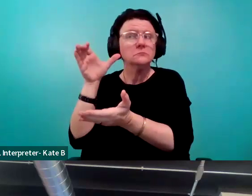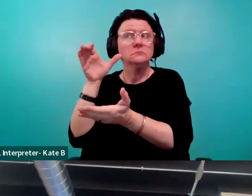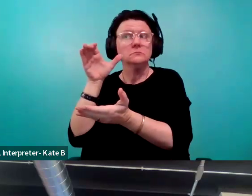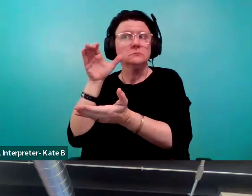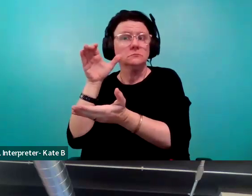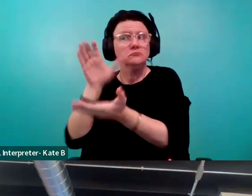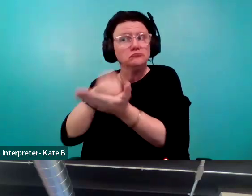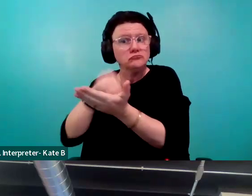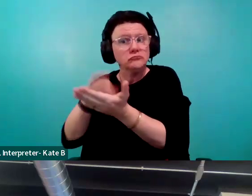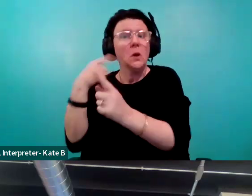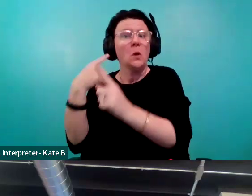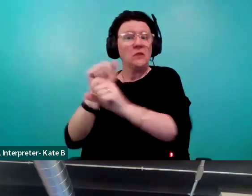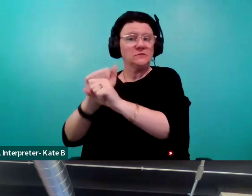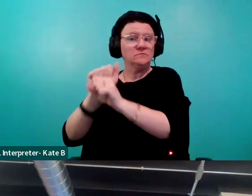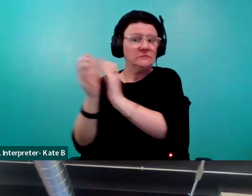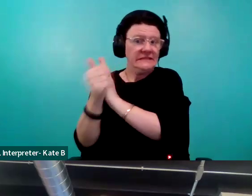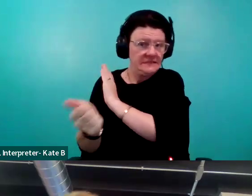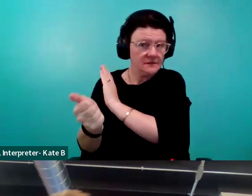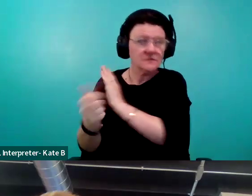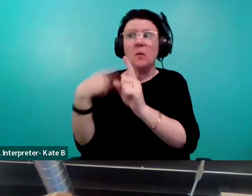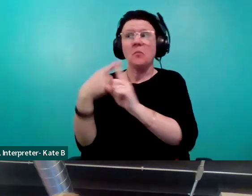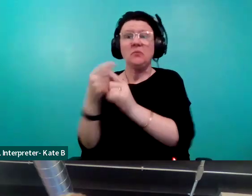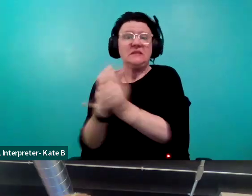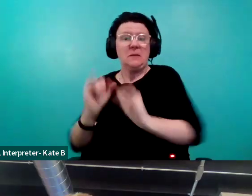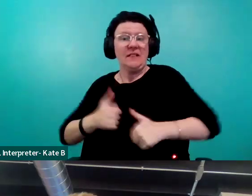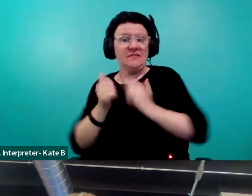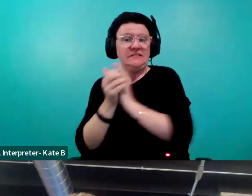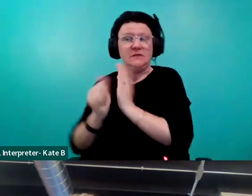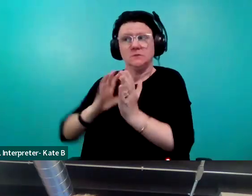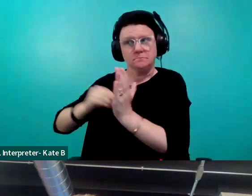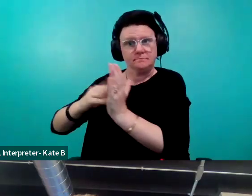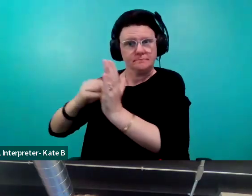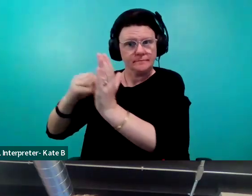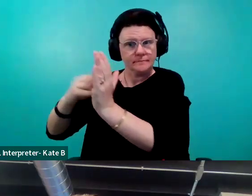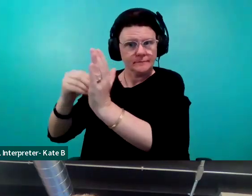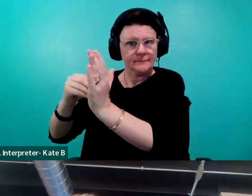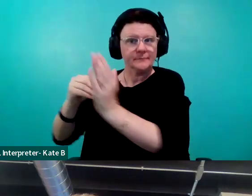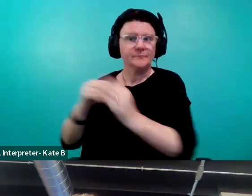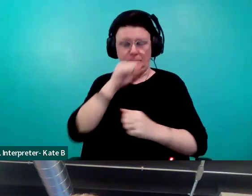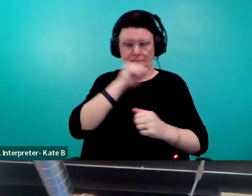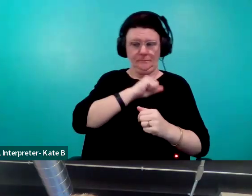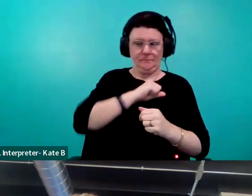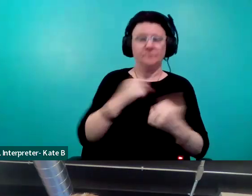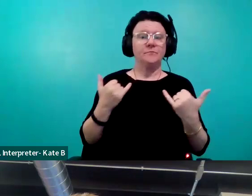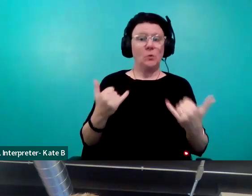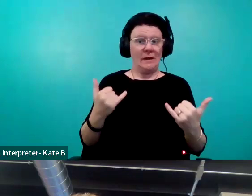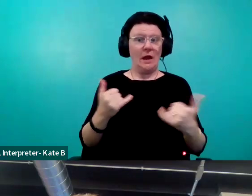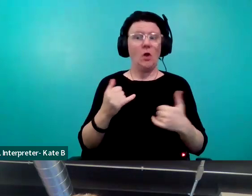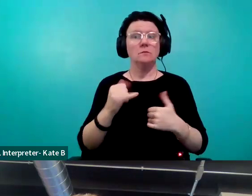and learn vocational and independent living skills through these programs. And right now there are 3 in